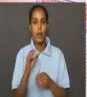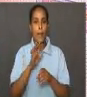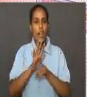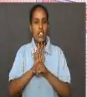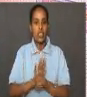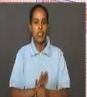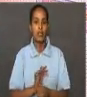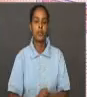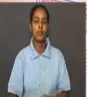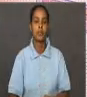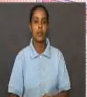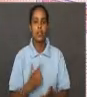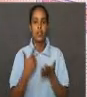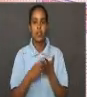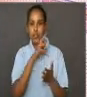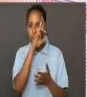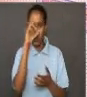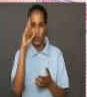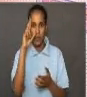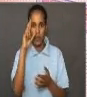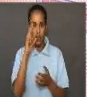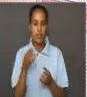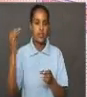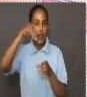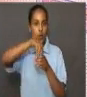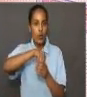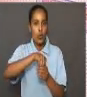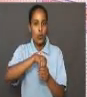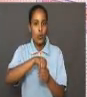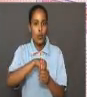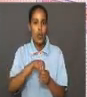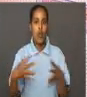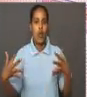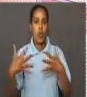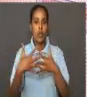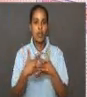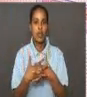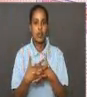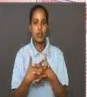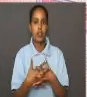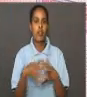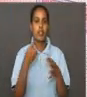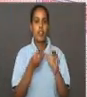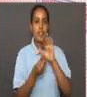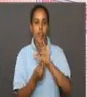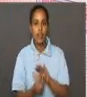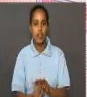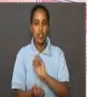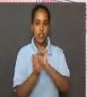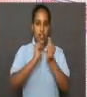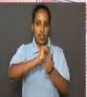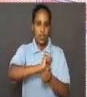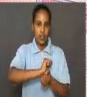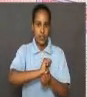pressure. This is because it includes a combination of the effects of a